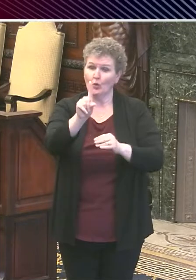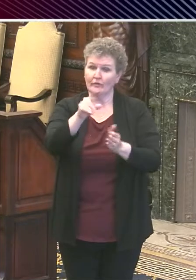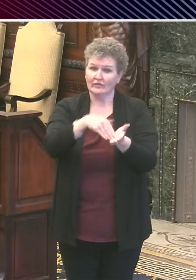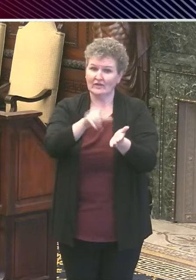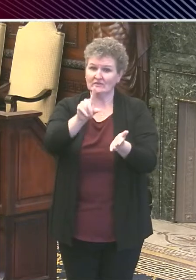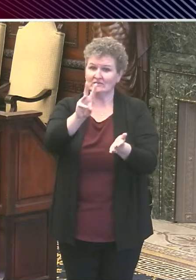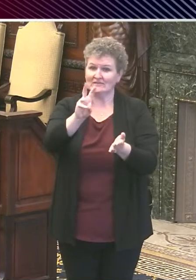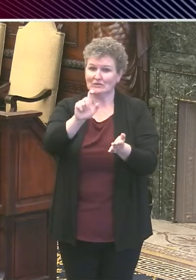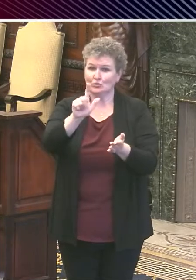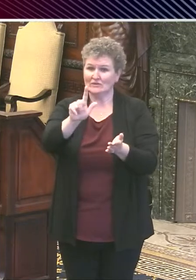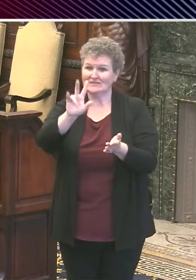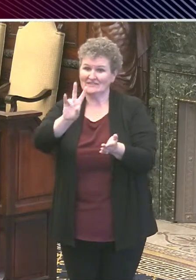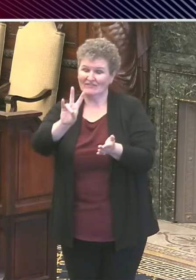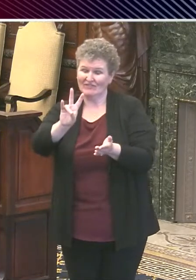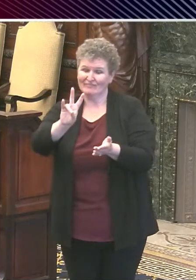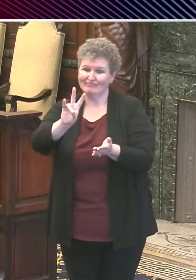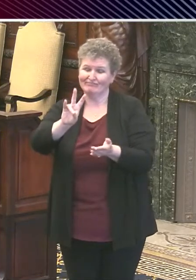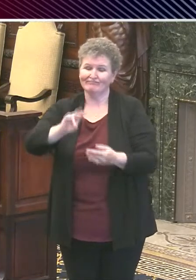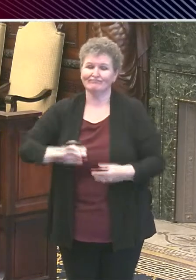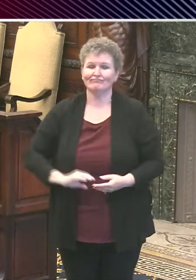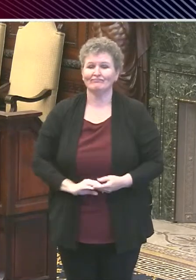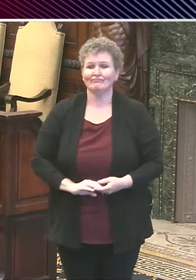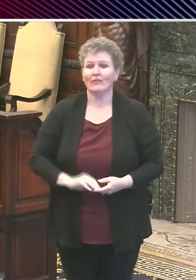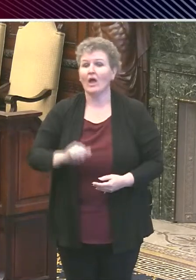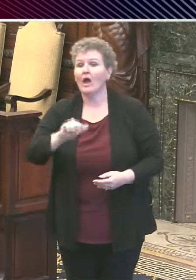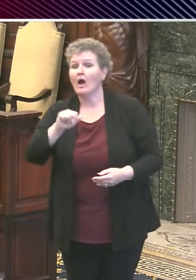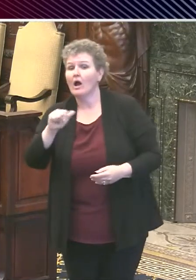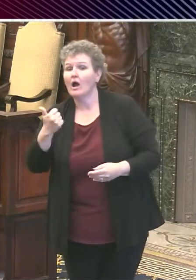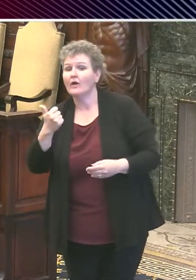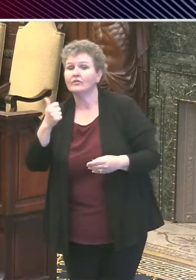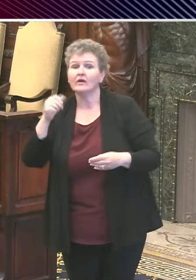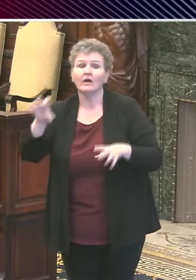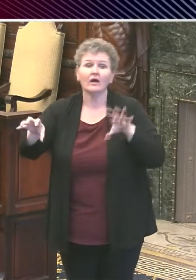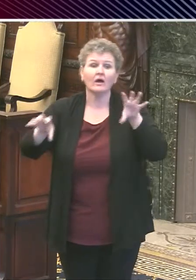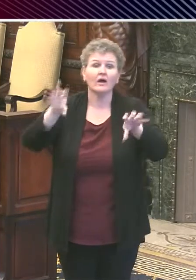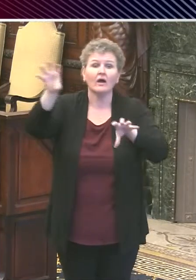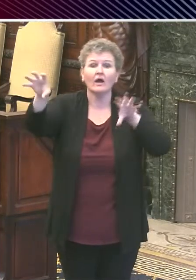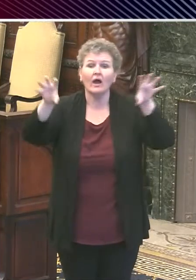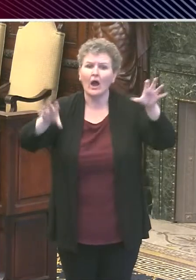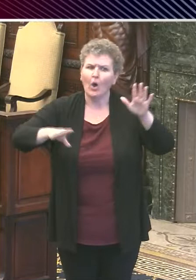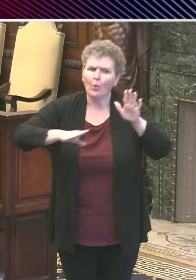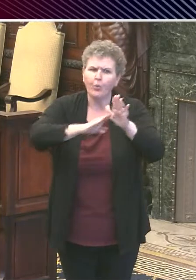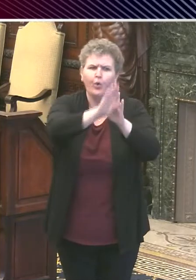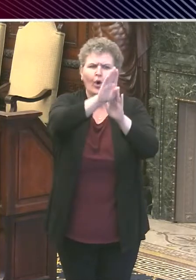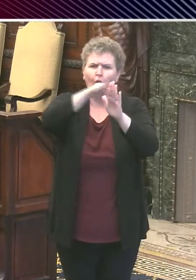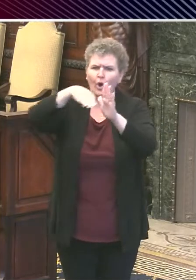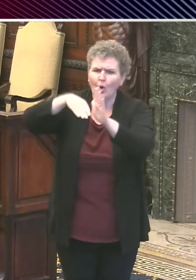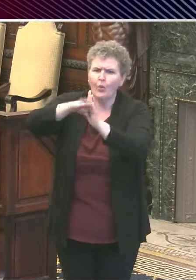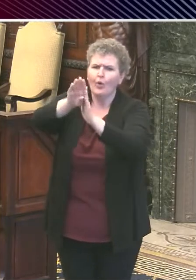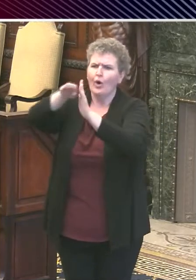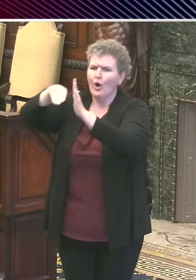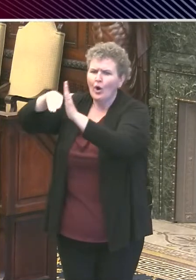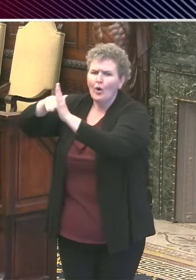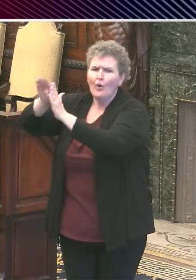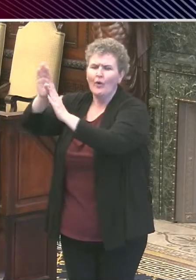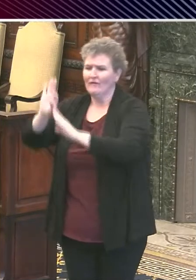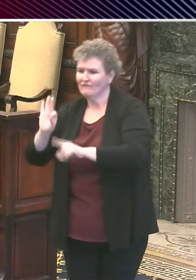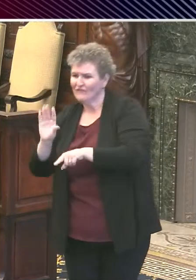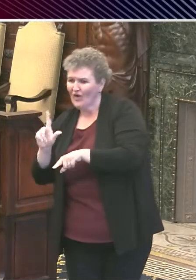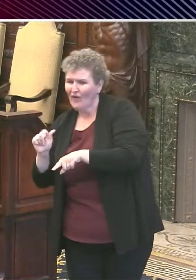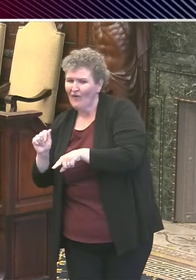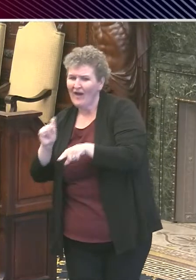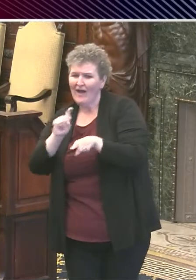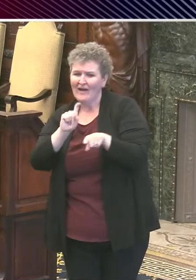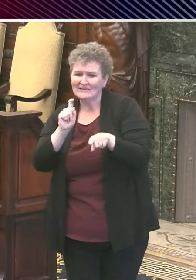epidemic. Now, in other areas of the country, they're seeing continued rapid growth of the epidemic. It's particularly true in Florida and Arizona and